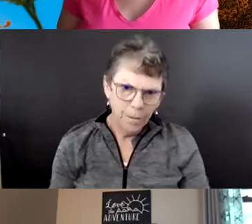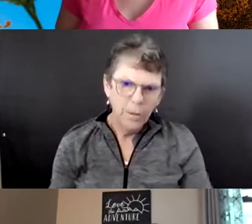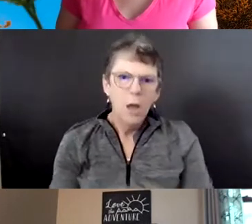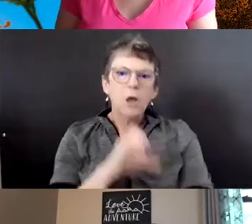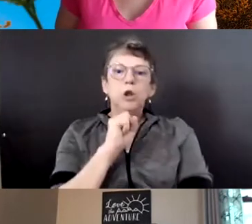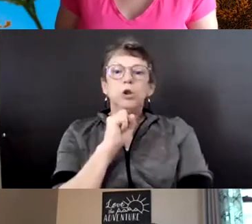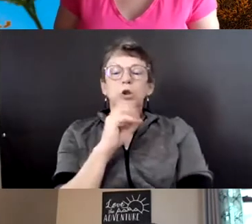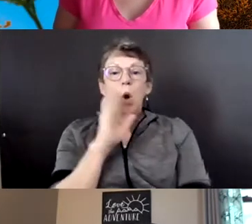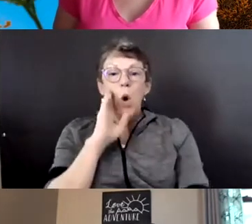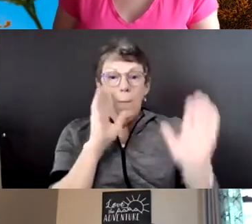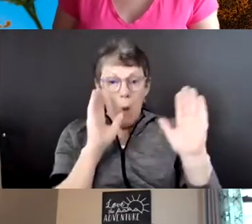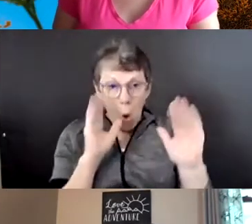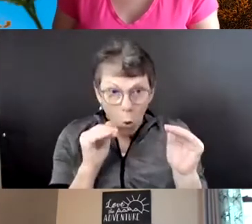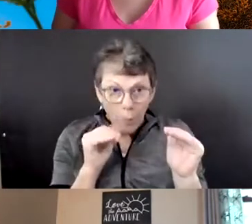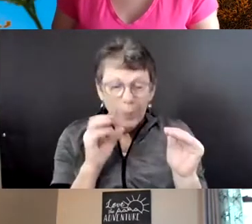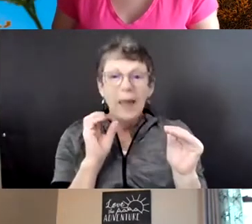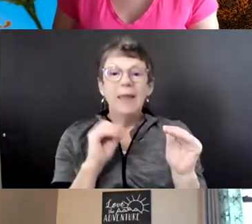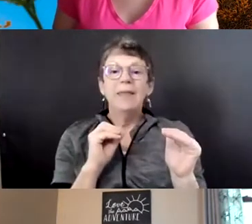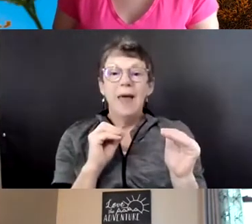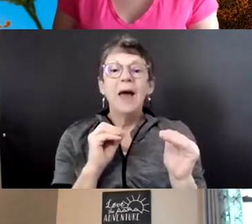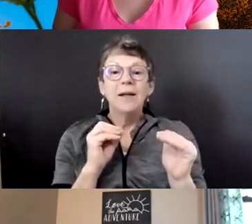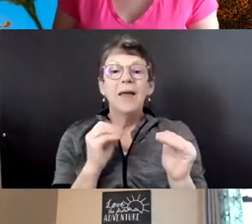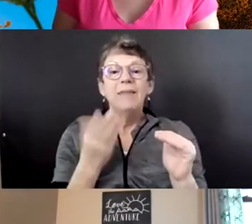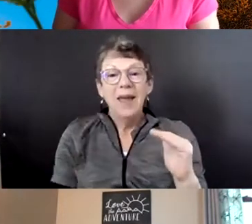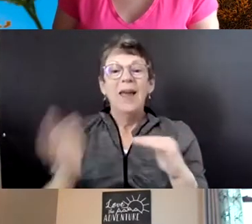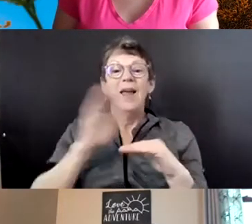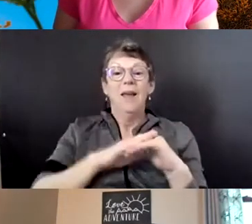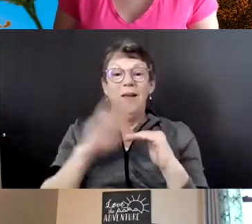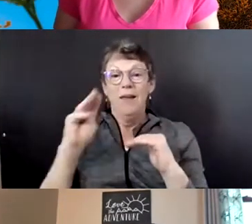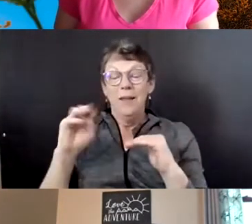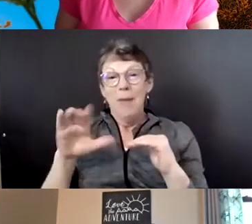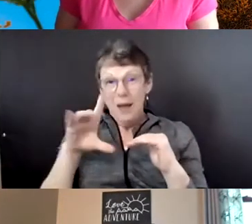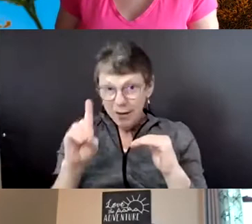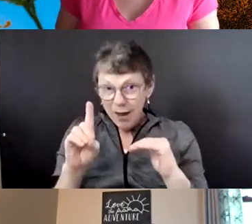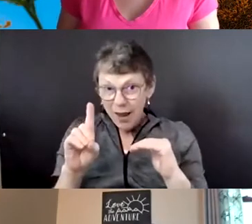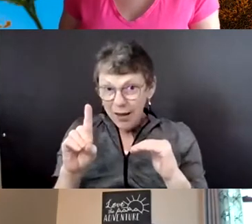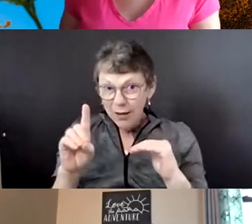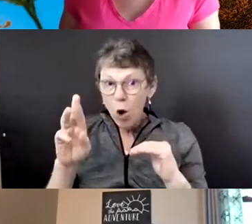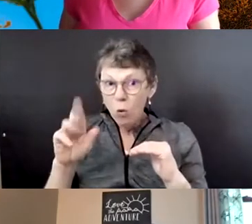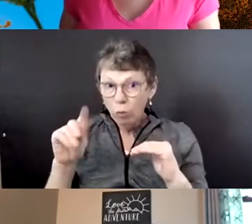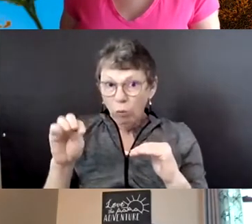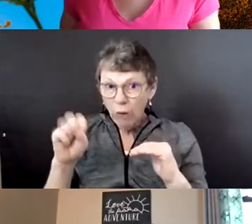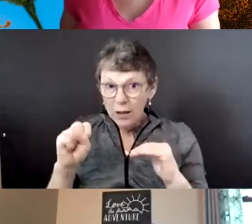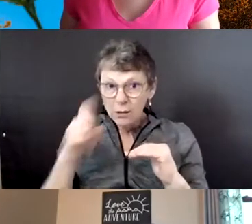next year to raise the Medicaid reimbursement rates, is that something that you both intend on supporting?